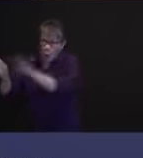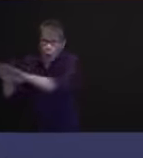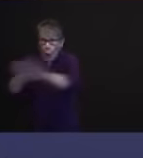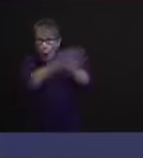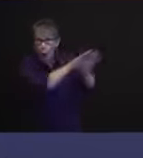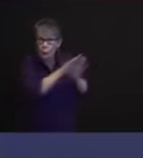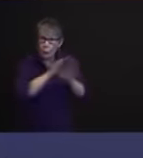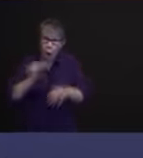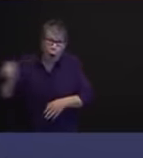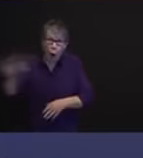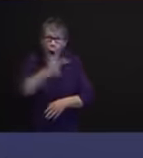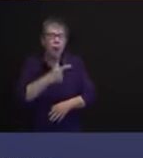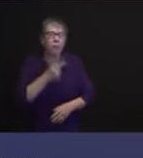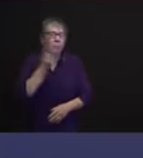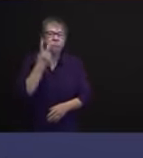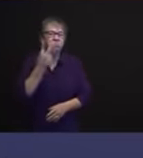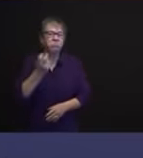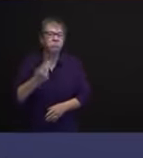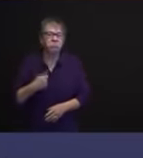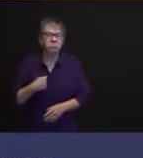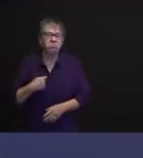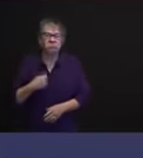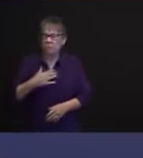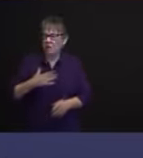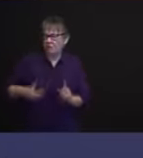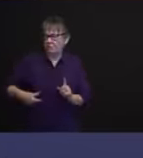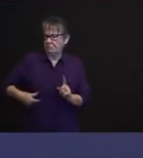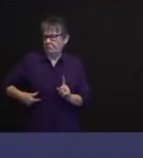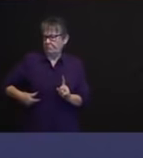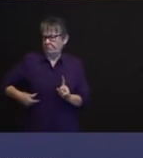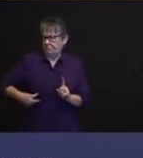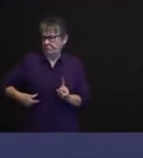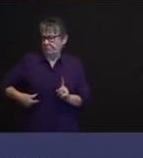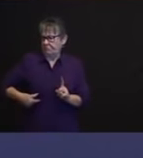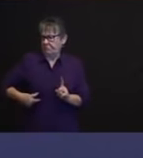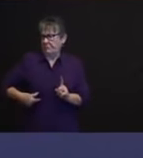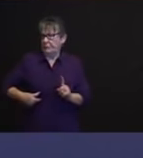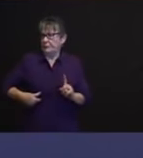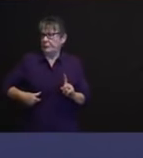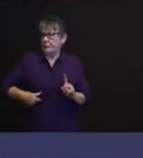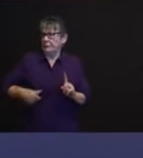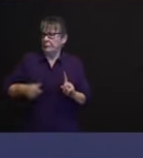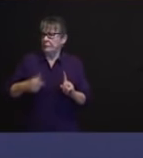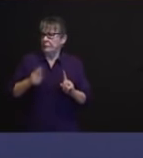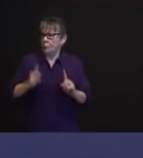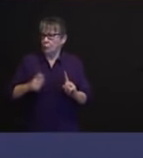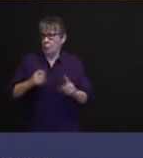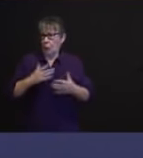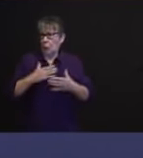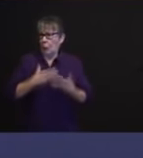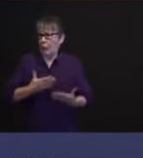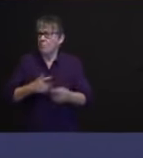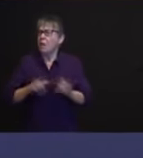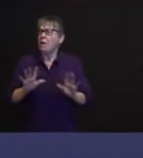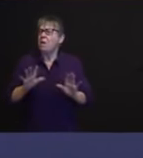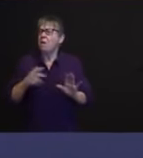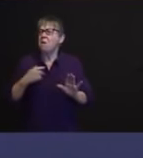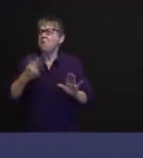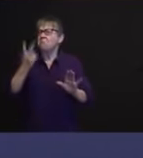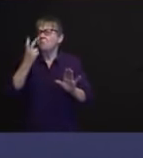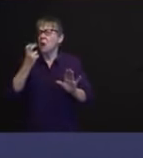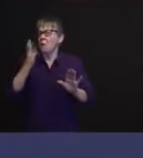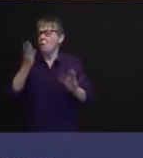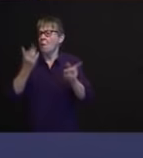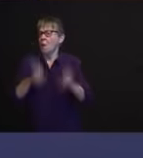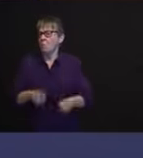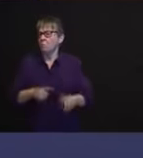table. We've got a blessing. New York City, one monolithic school district. We've got hundreds at one